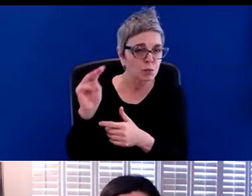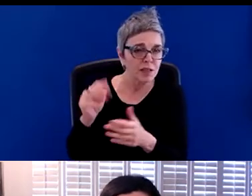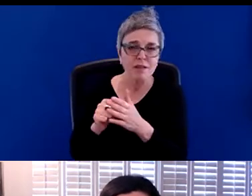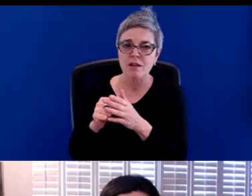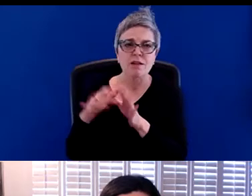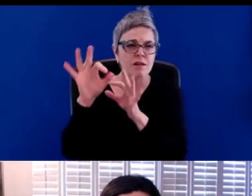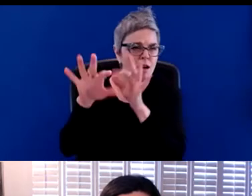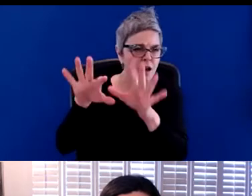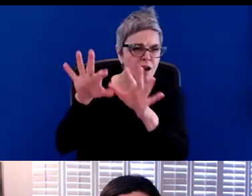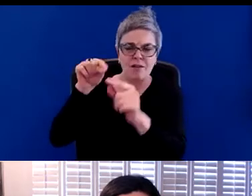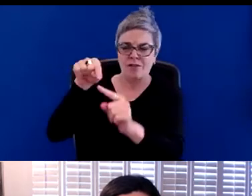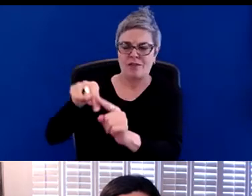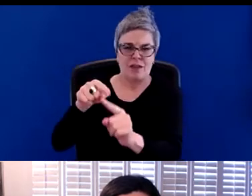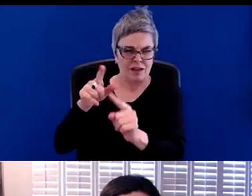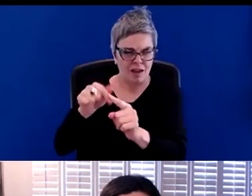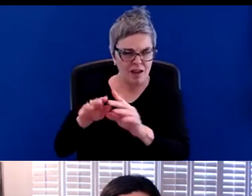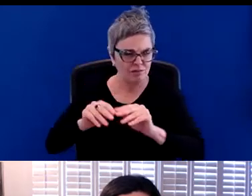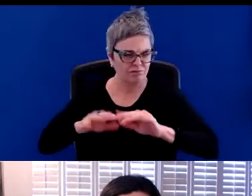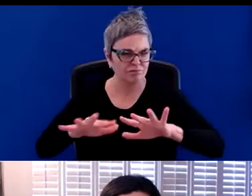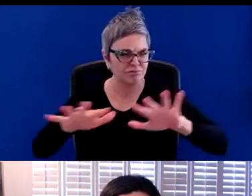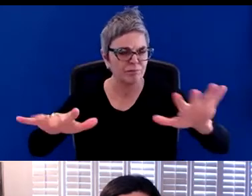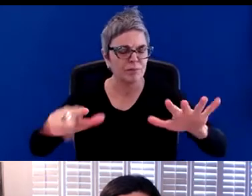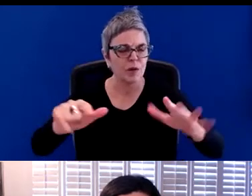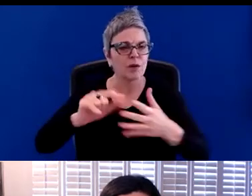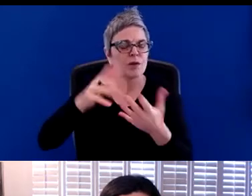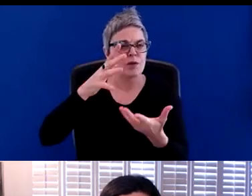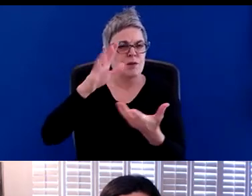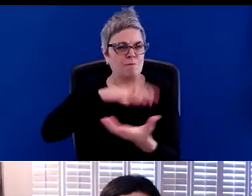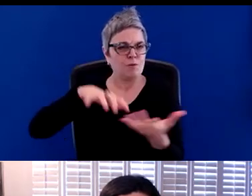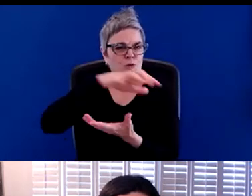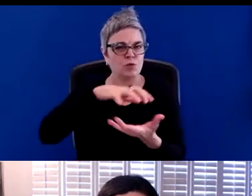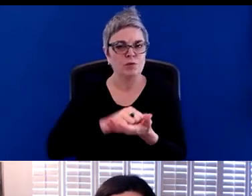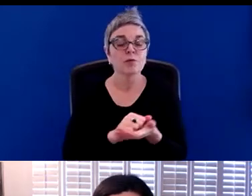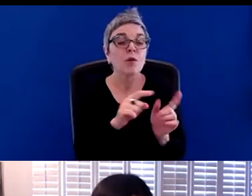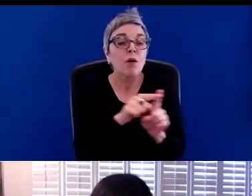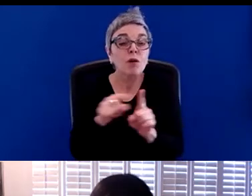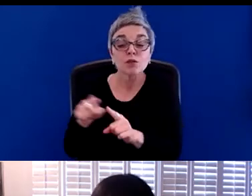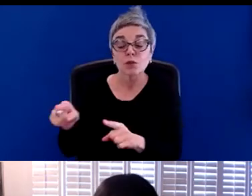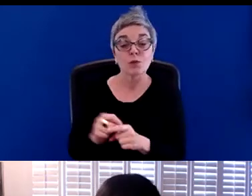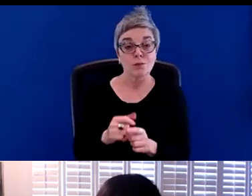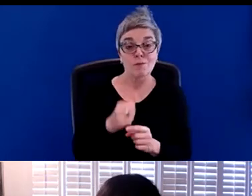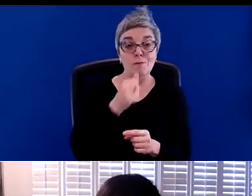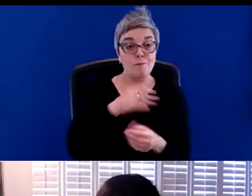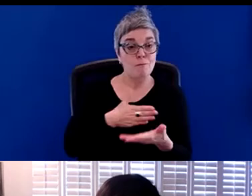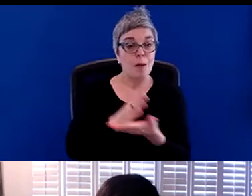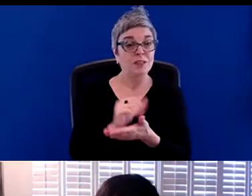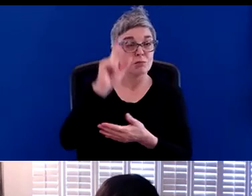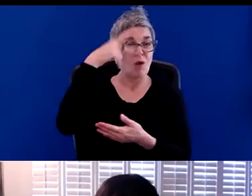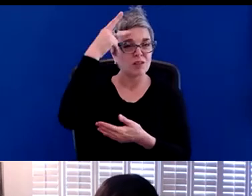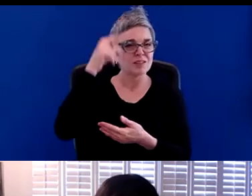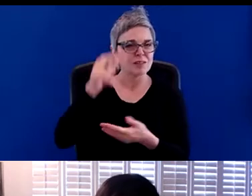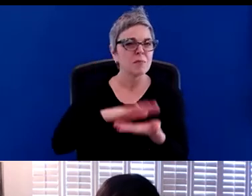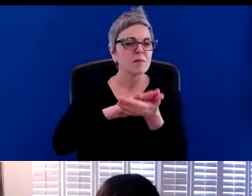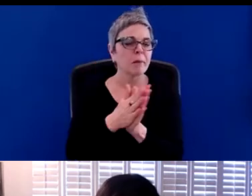I want to highlight is the fact that there is a commodification of feminist politics that we need to be careful about. And that's